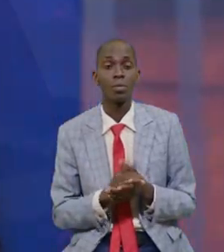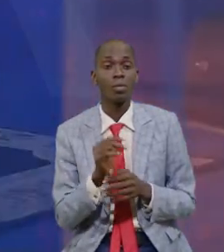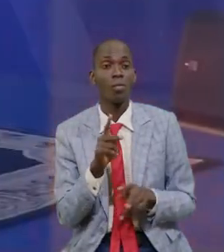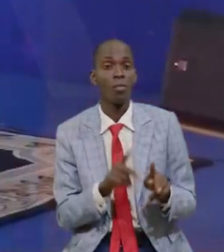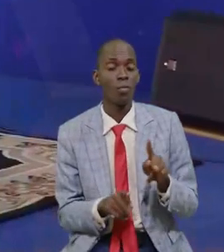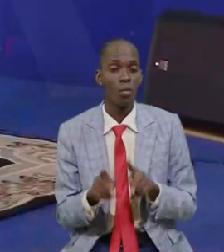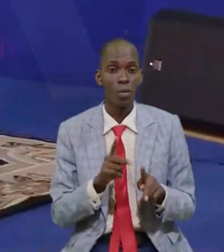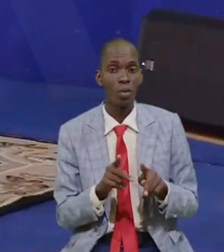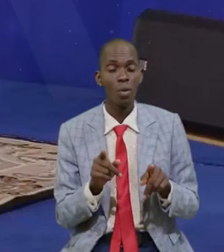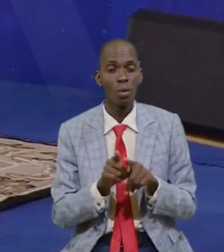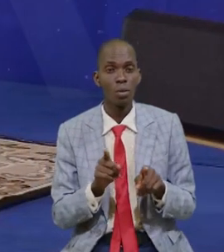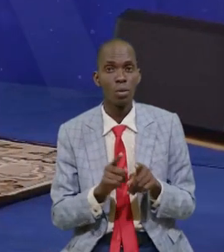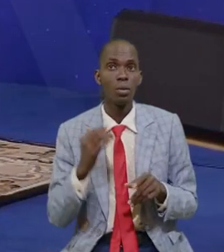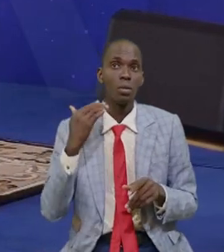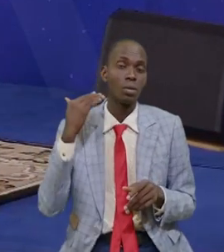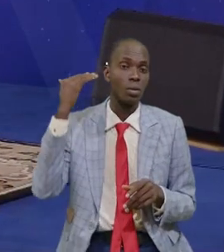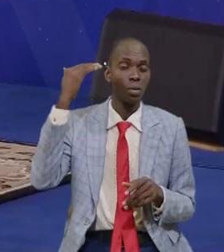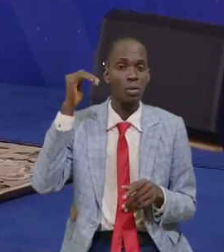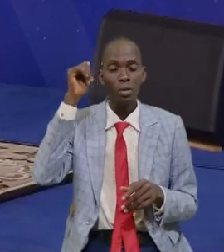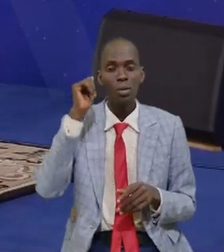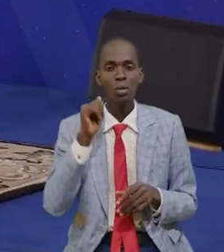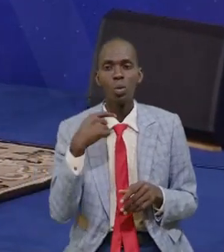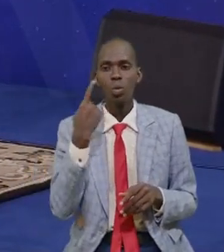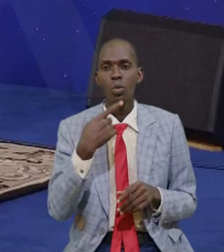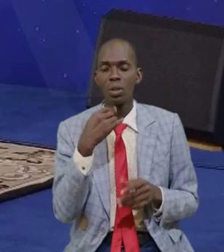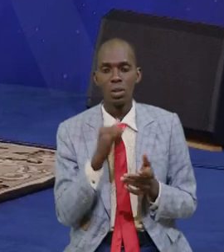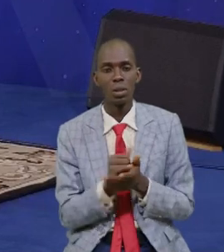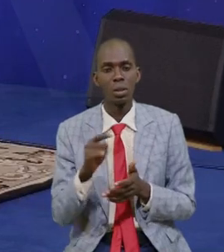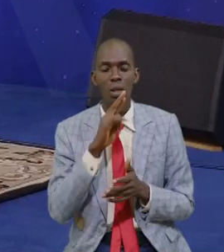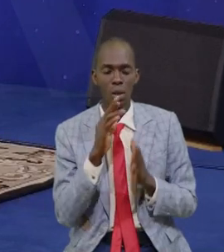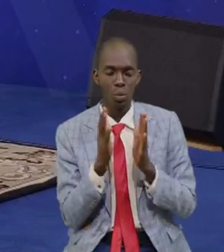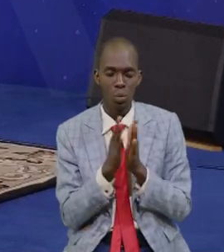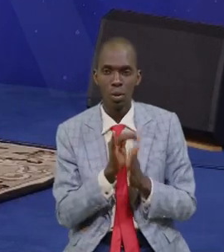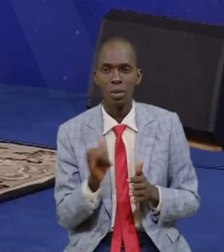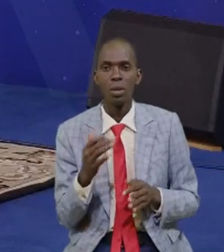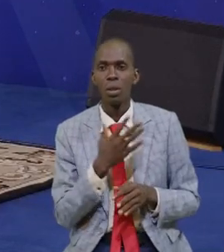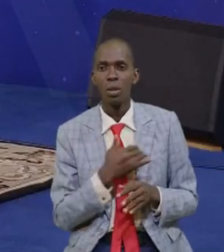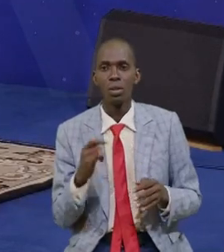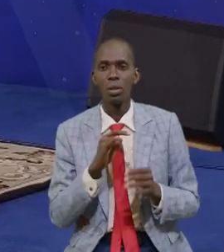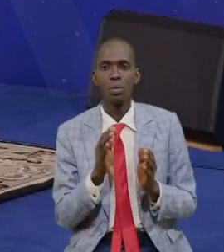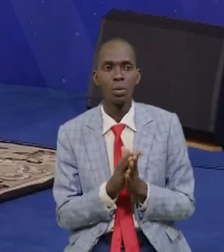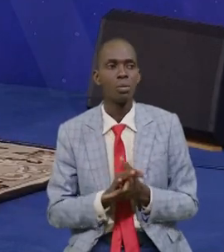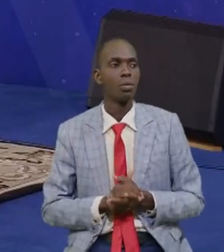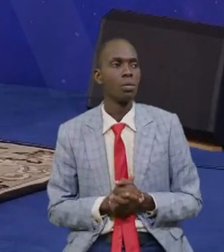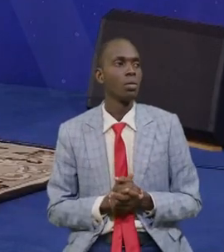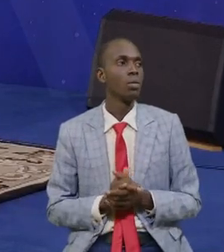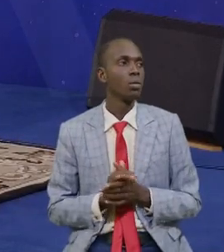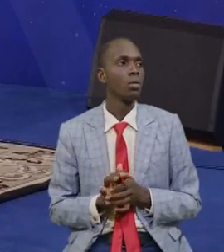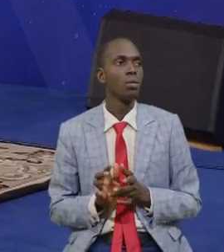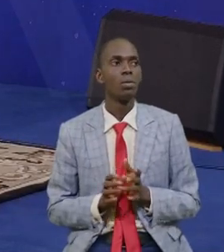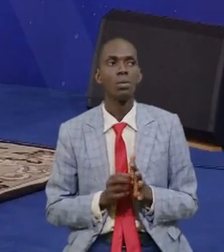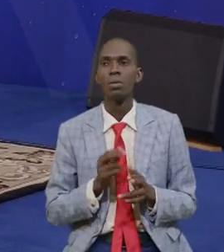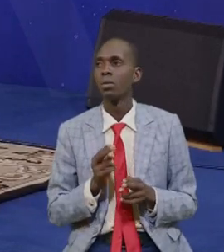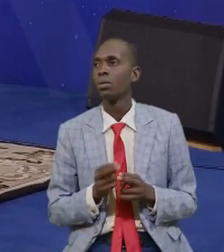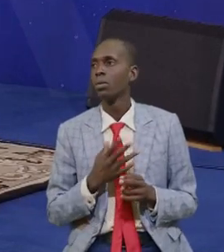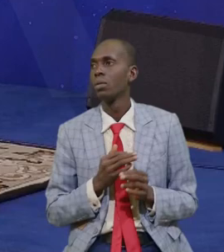adults, who say they are praying. And they're seeking the Lord, and they're doing this, and then they open their eyes, they're seeing what that fellow is doing there, and they're